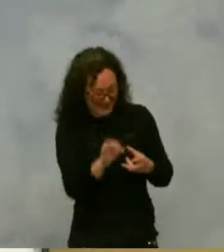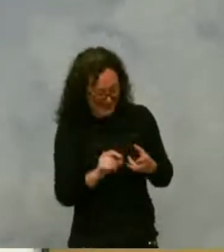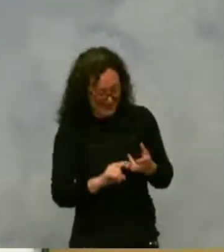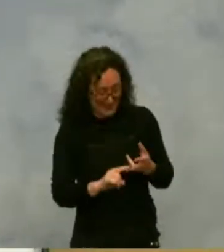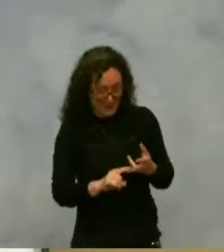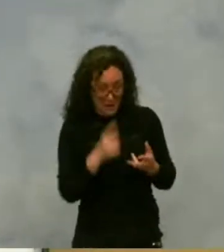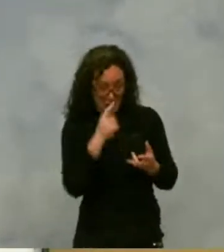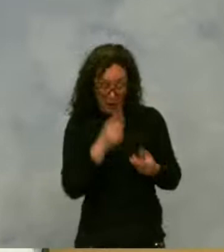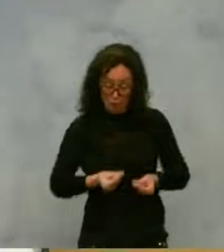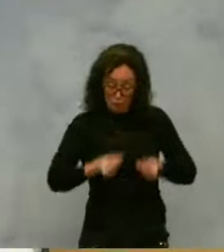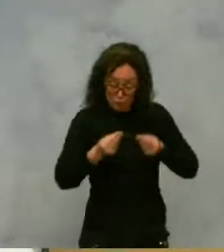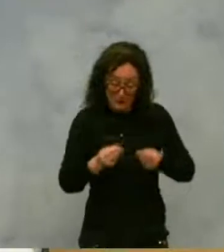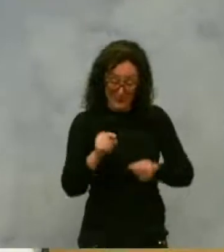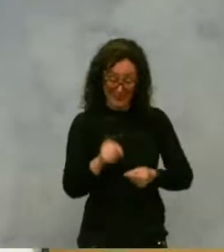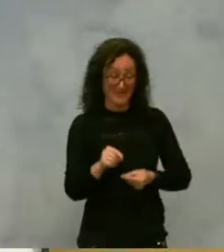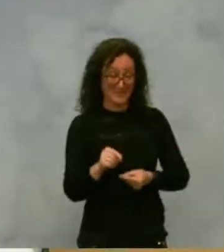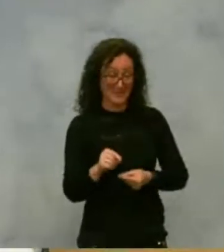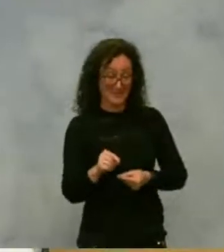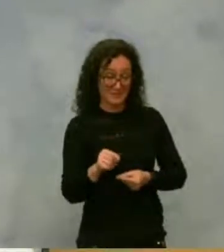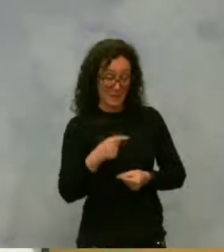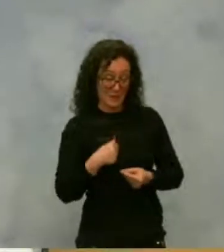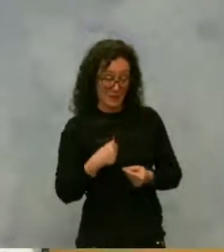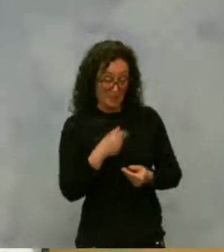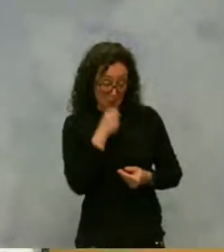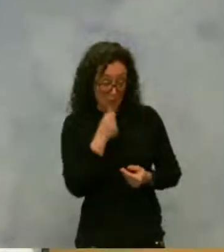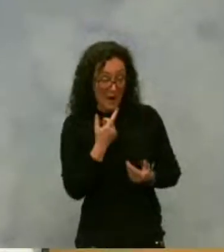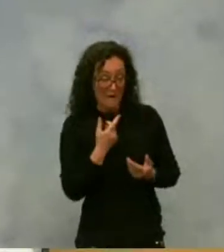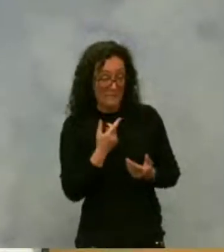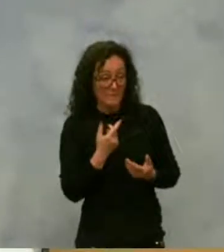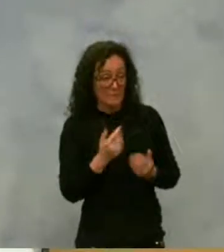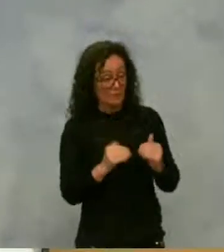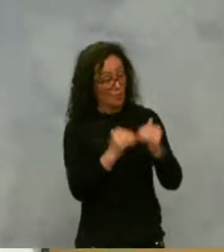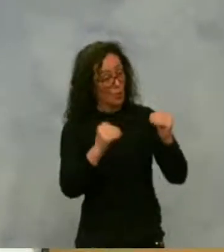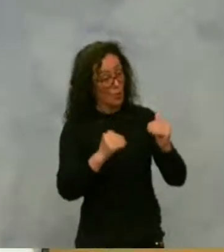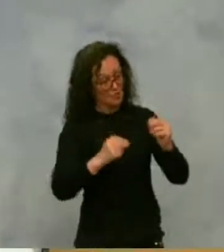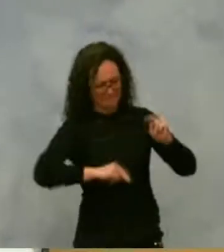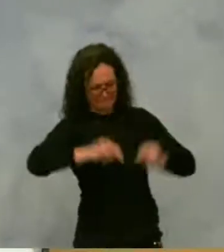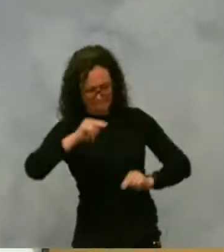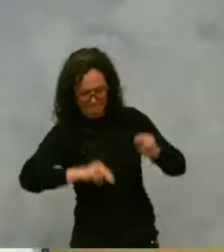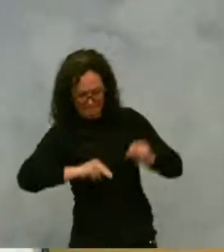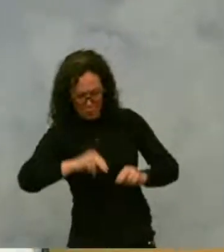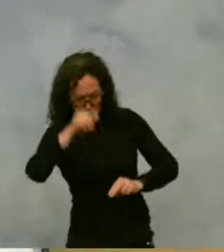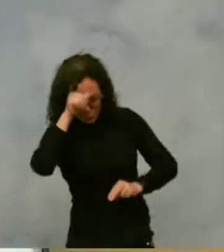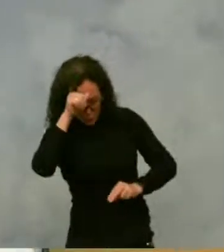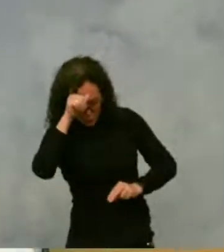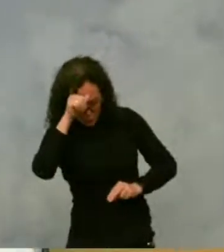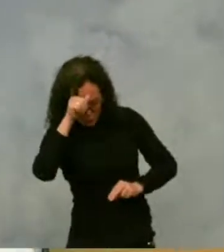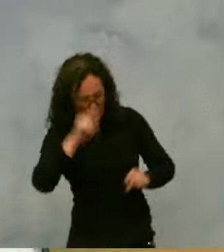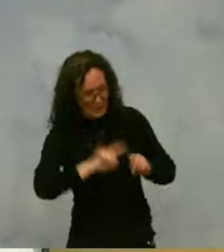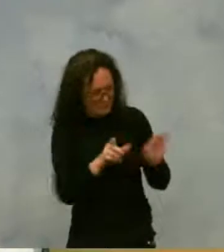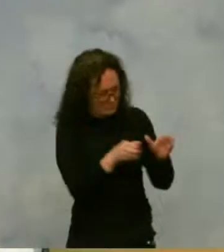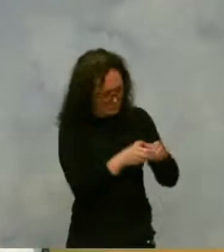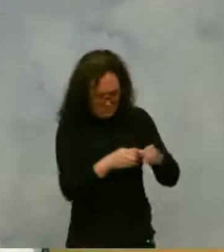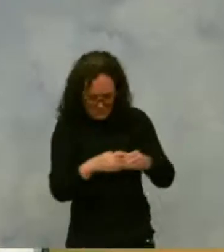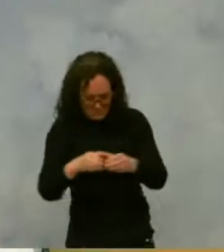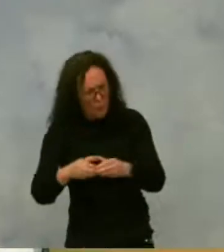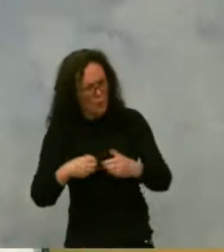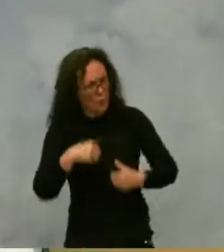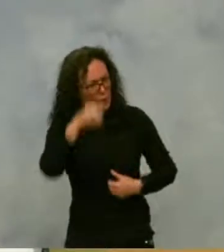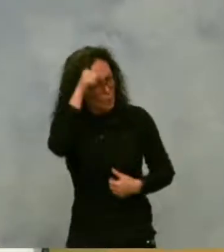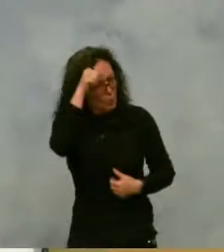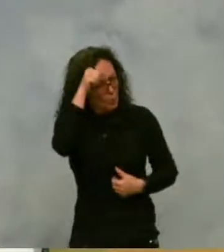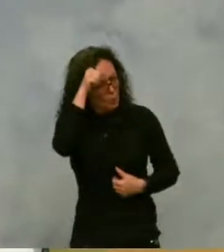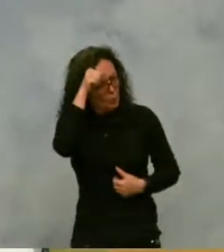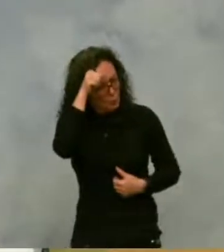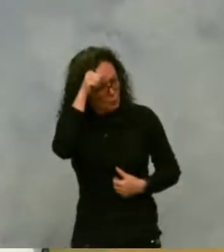provide this as a future metric in the interests of equality monitoring in the future? And is